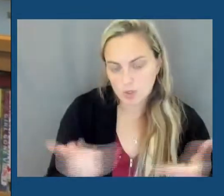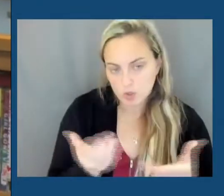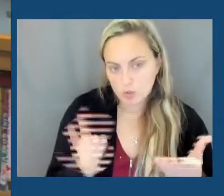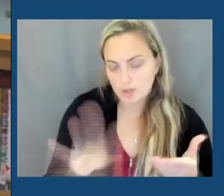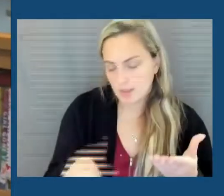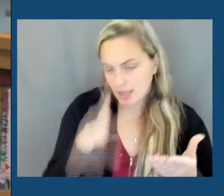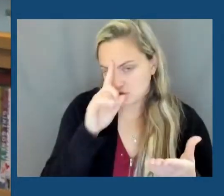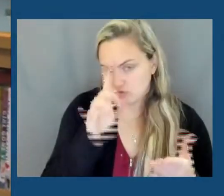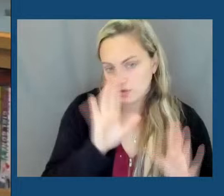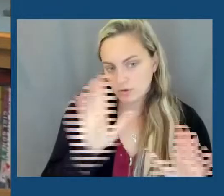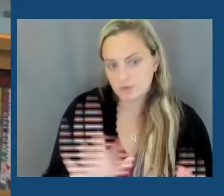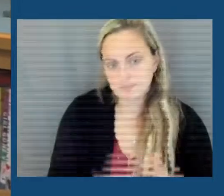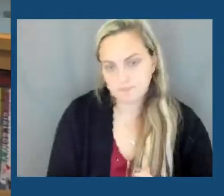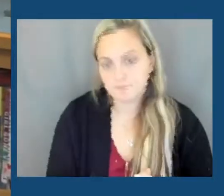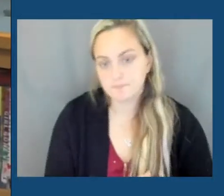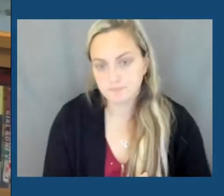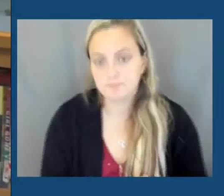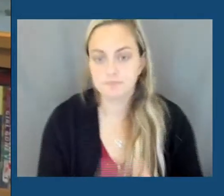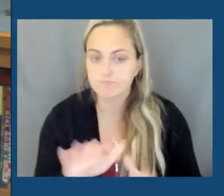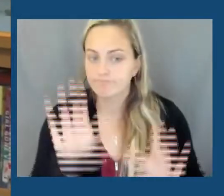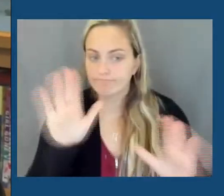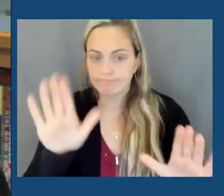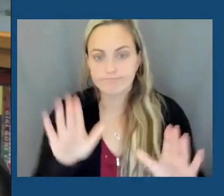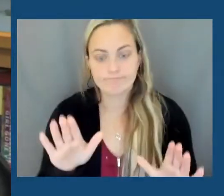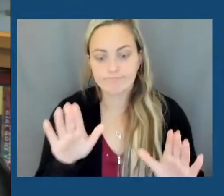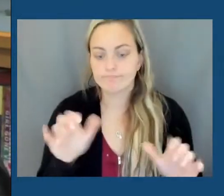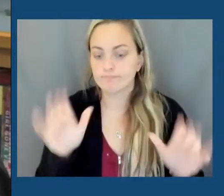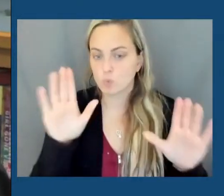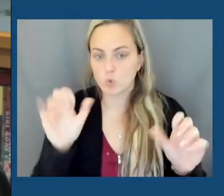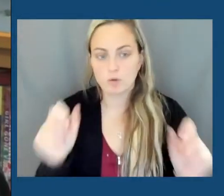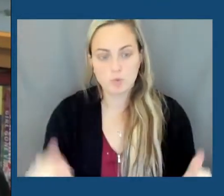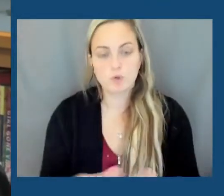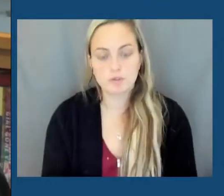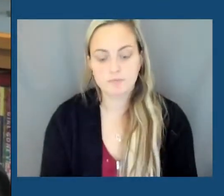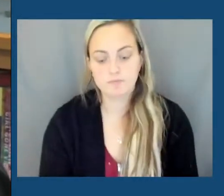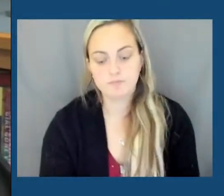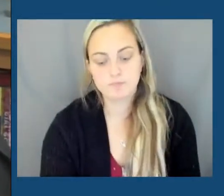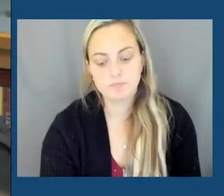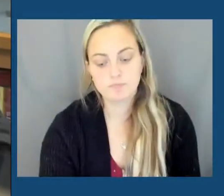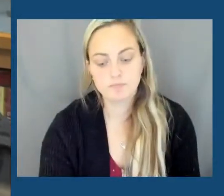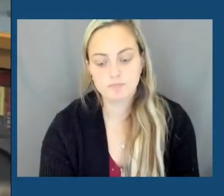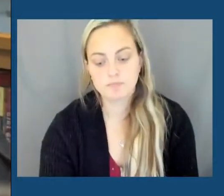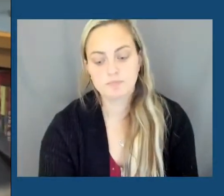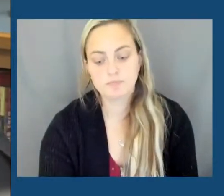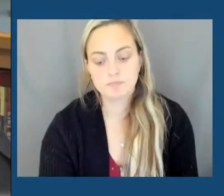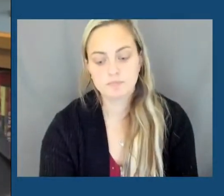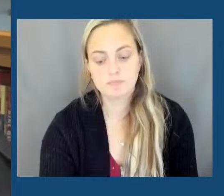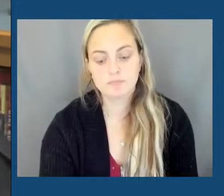just awesome. I think that's just awesome and great opportunities for these kids. And that's why we're here. Fantastic.